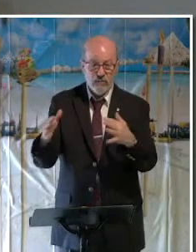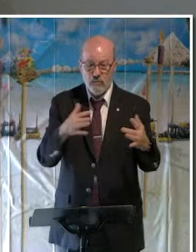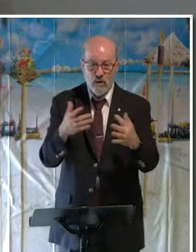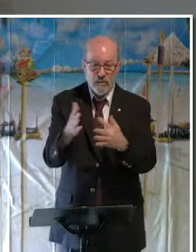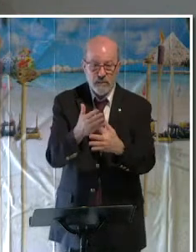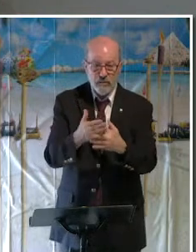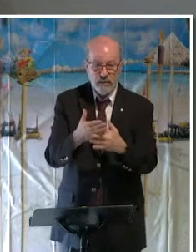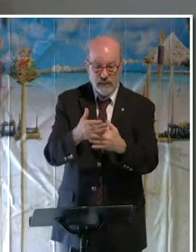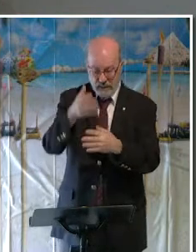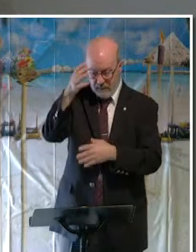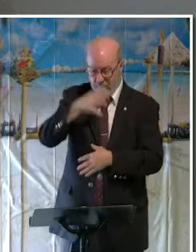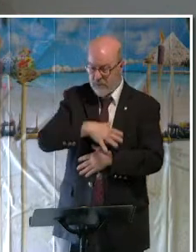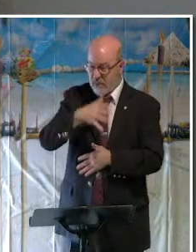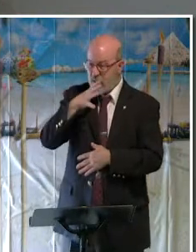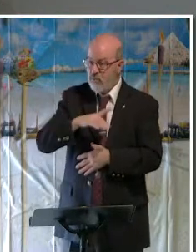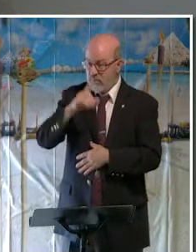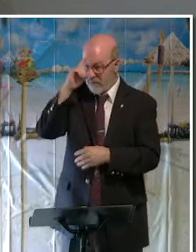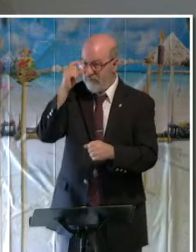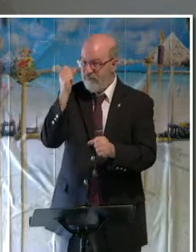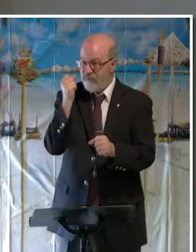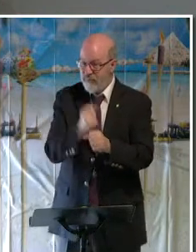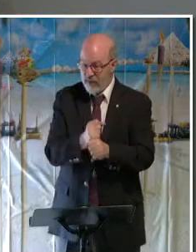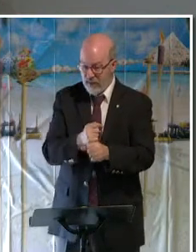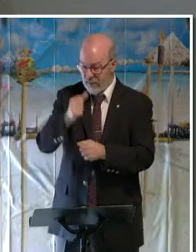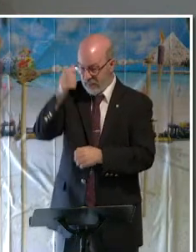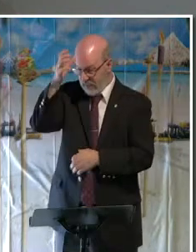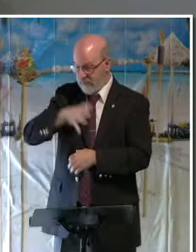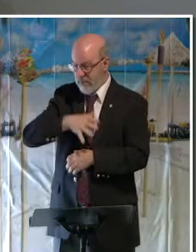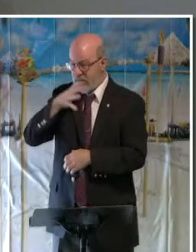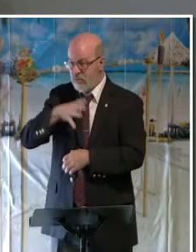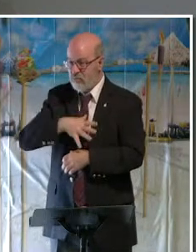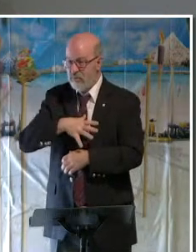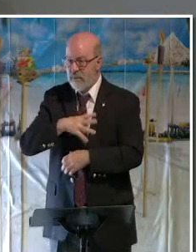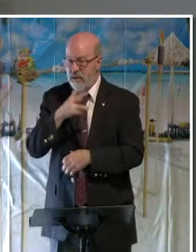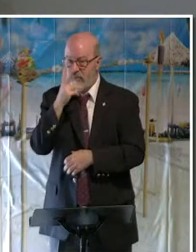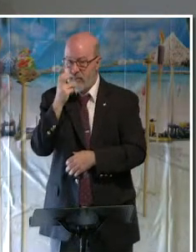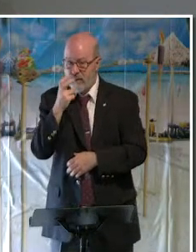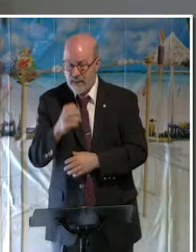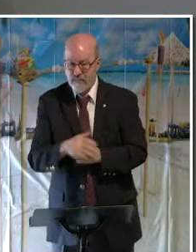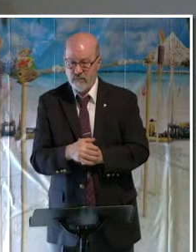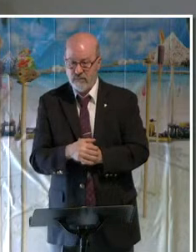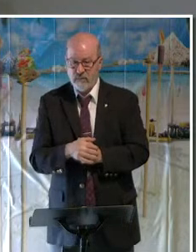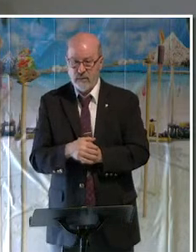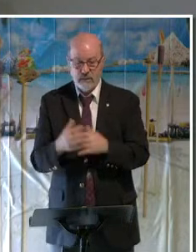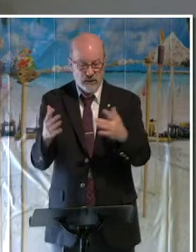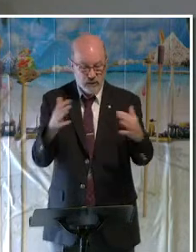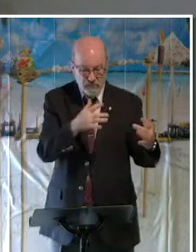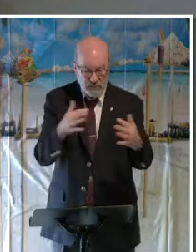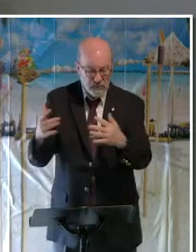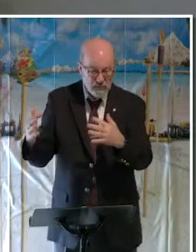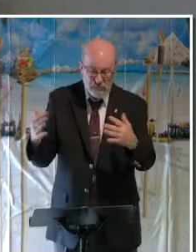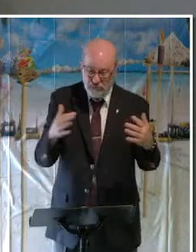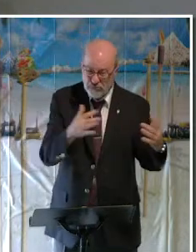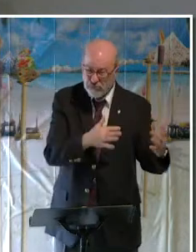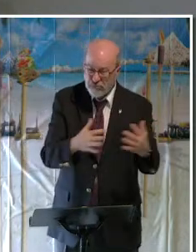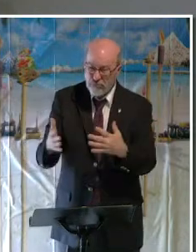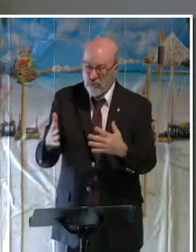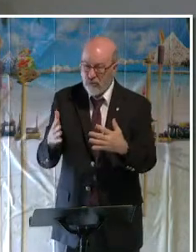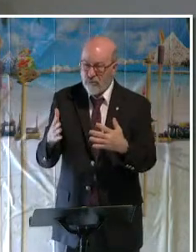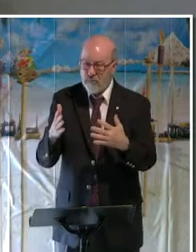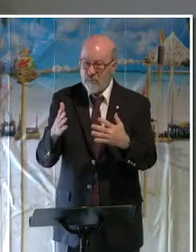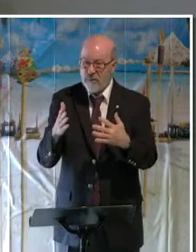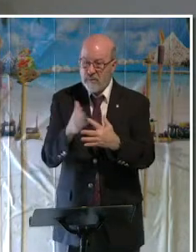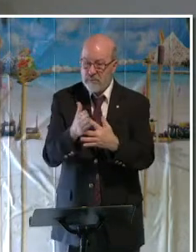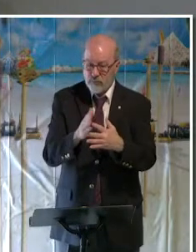between men and women of faith and men and women of unbelief. There would be war between the